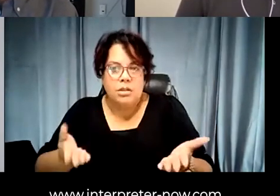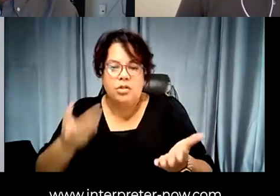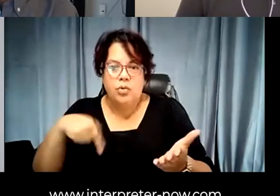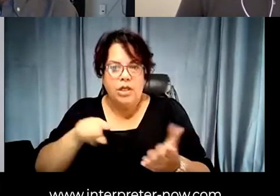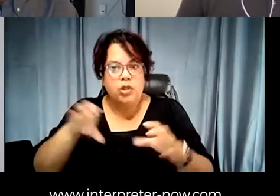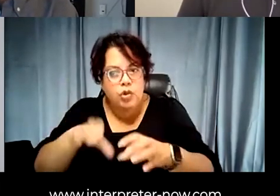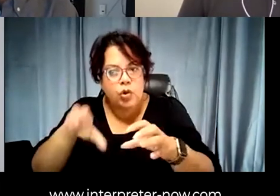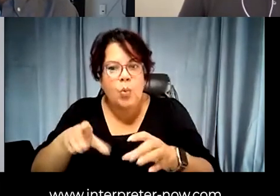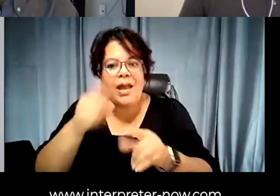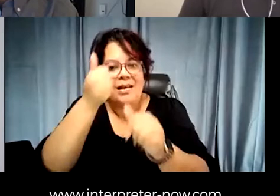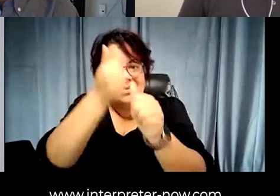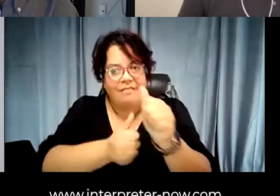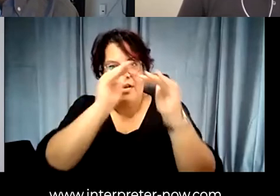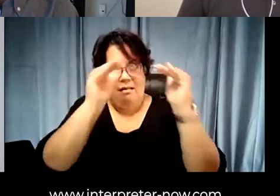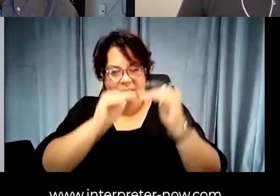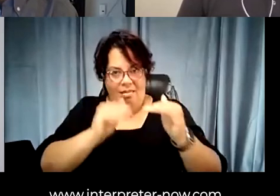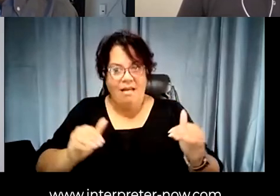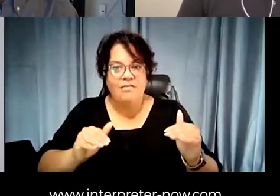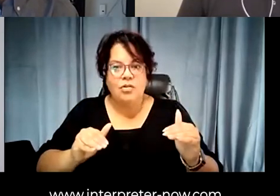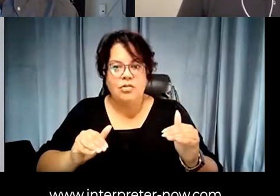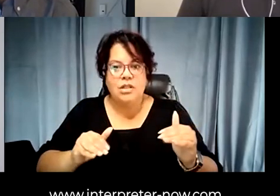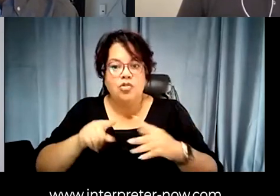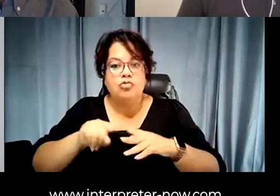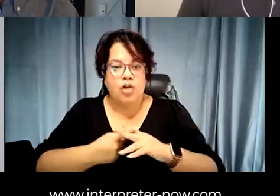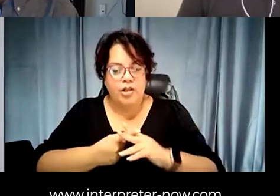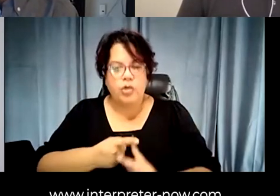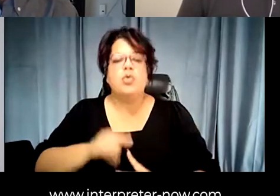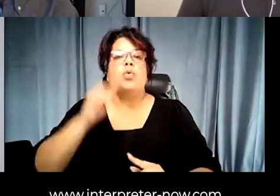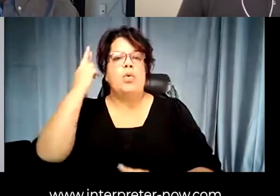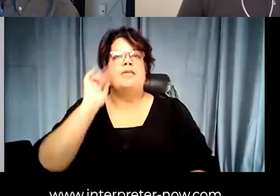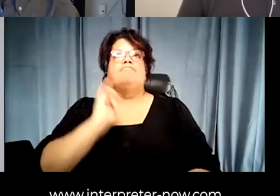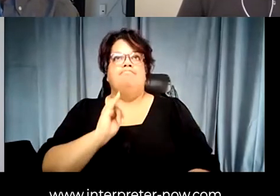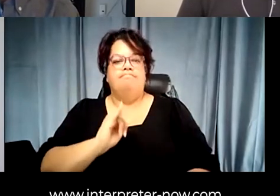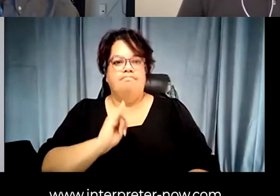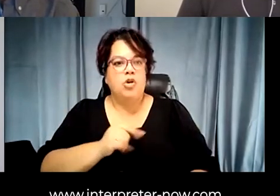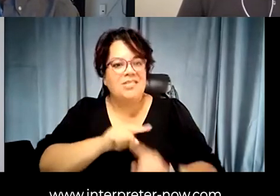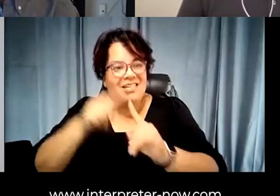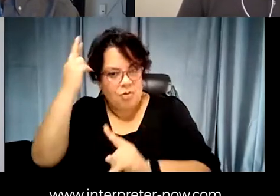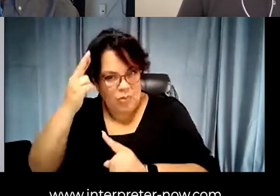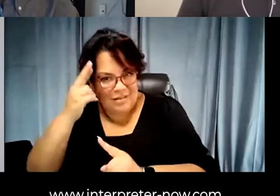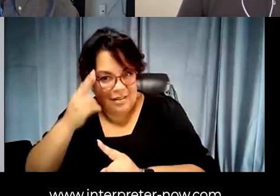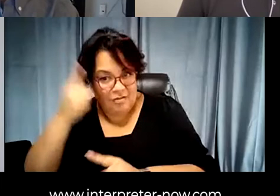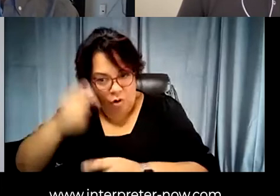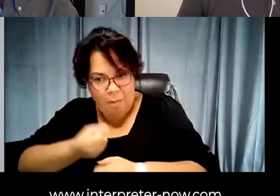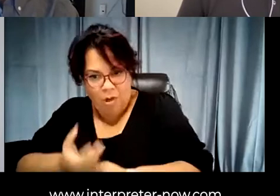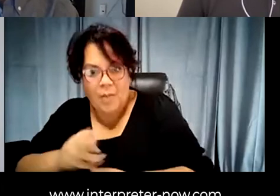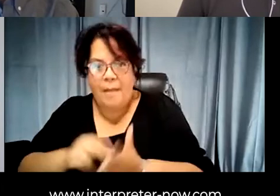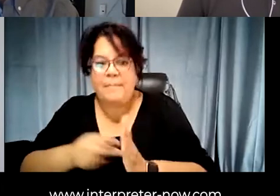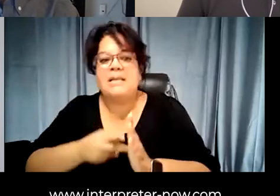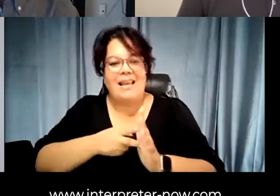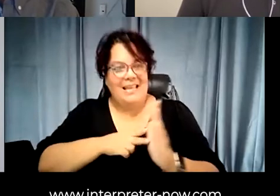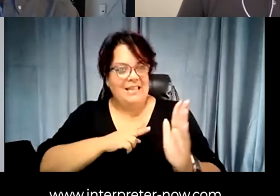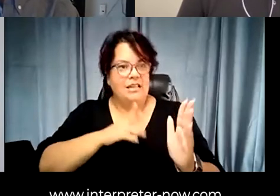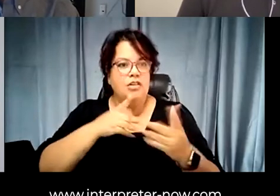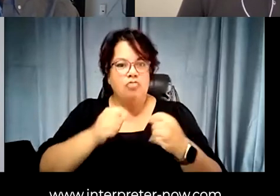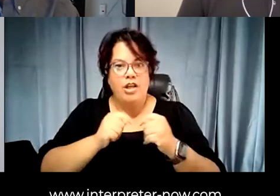you start understanding the things that can cause it and breed the conditions, we can start making these much needed structural changes because hustle